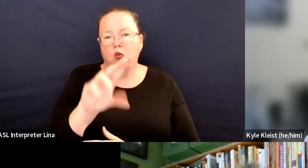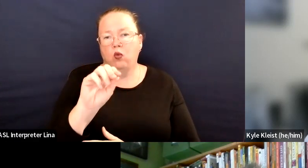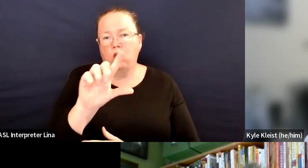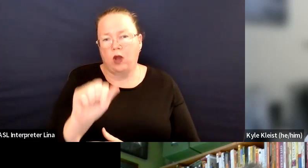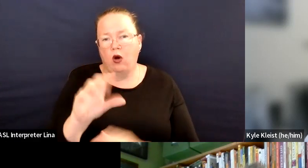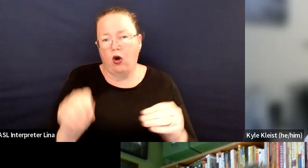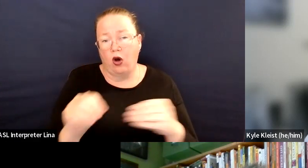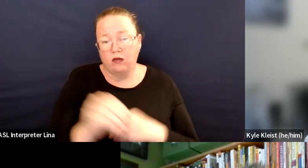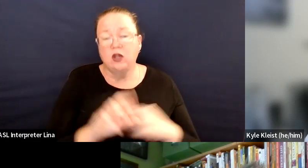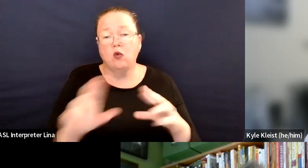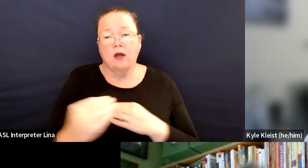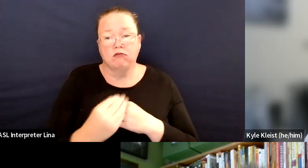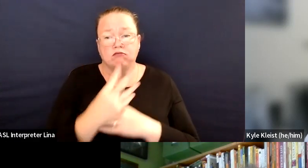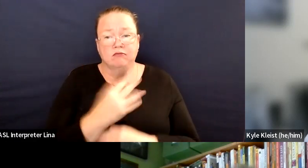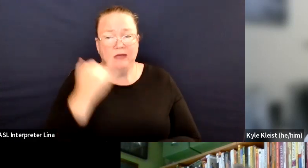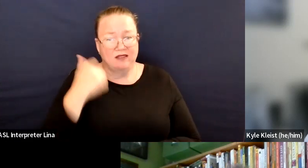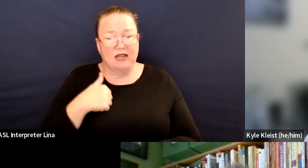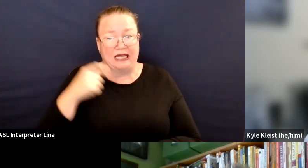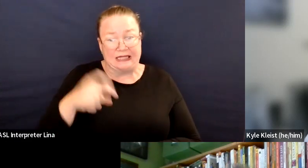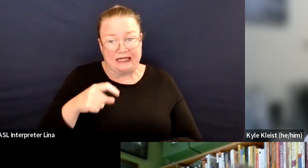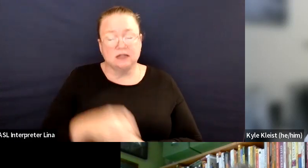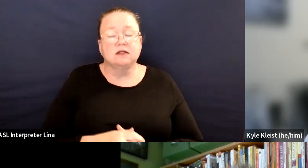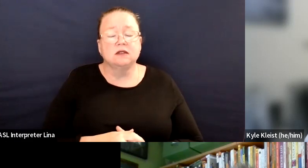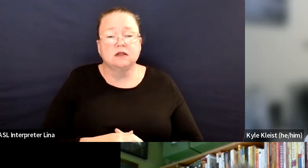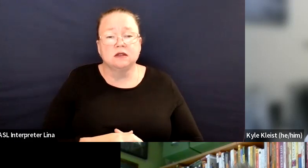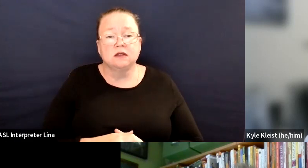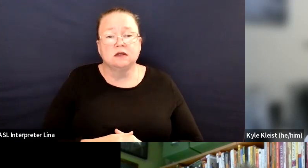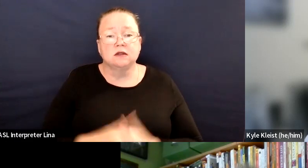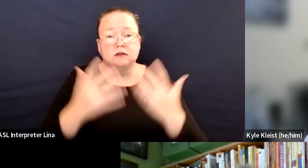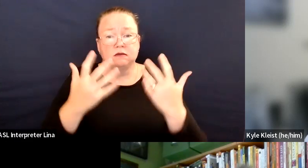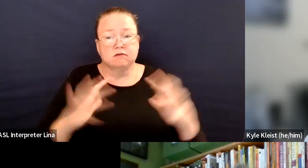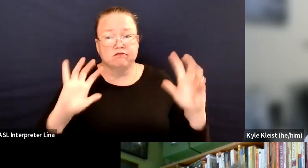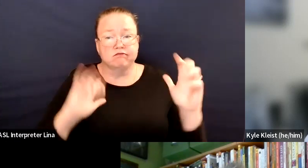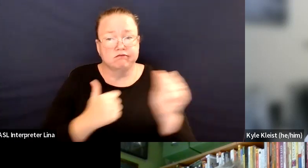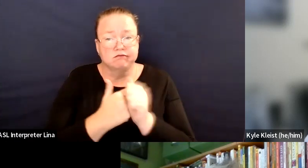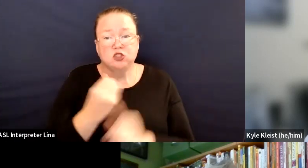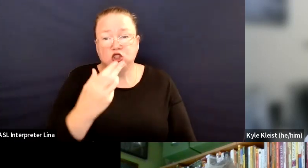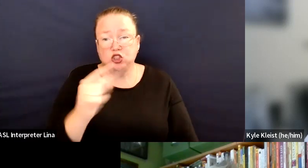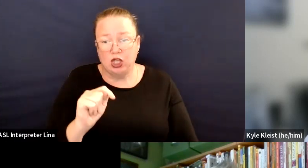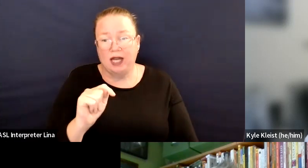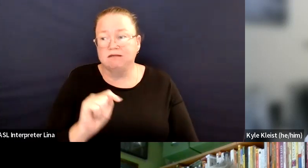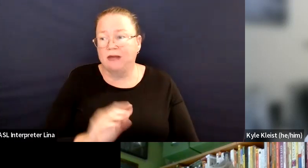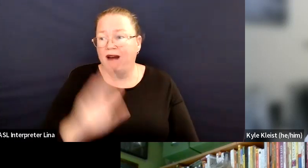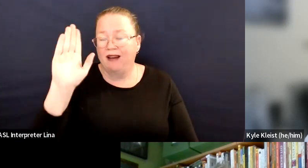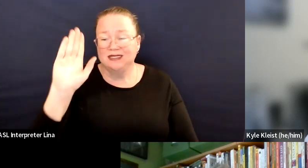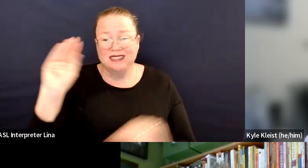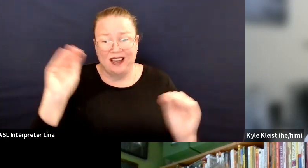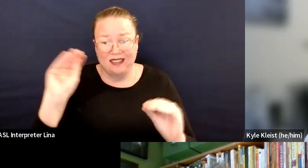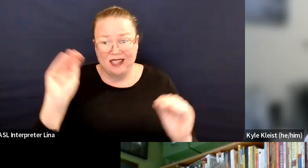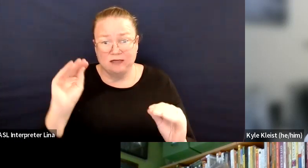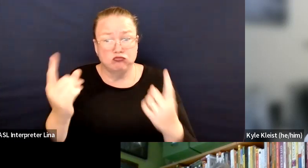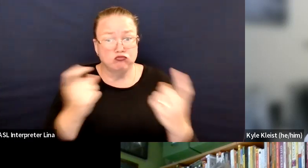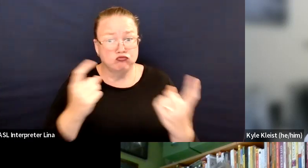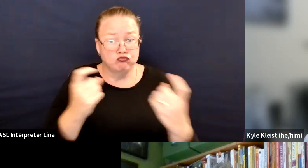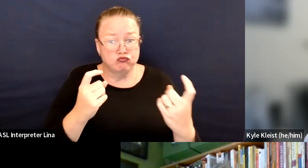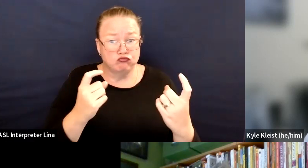ready to give me advice if I need it. And that is the end of the chat. No hands up, no